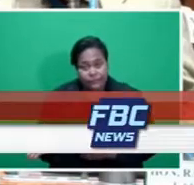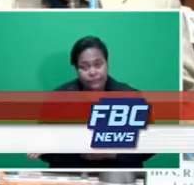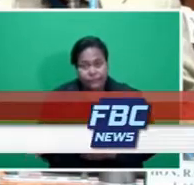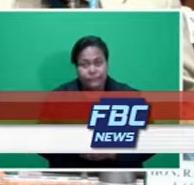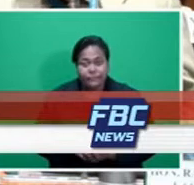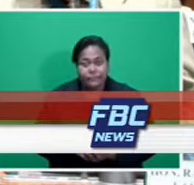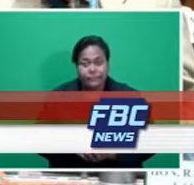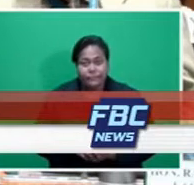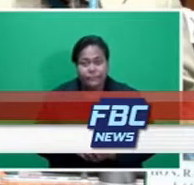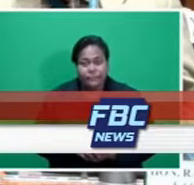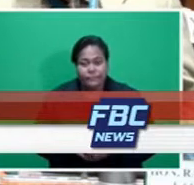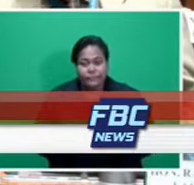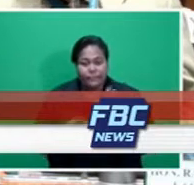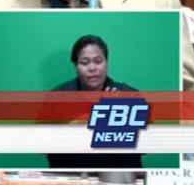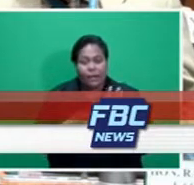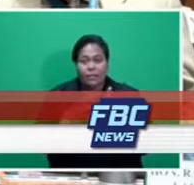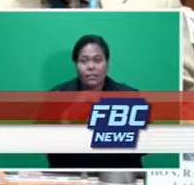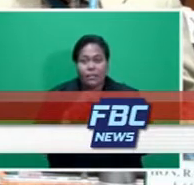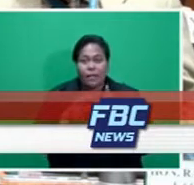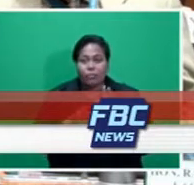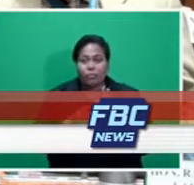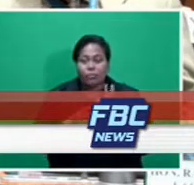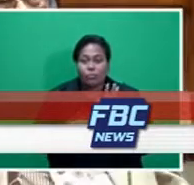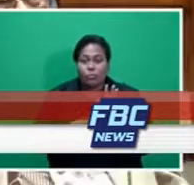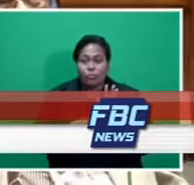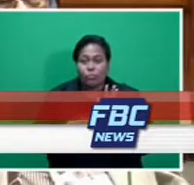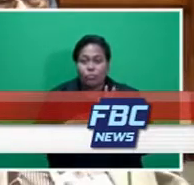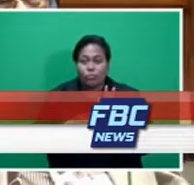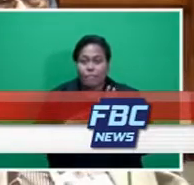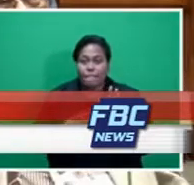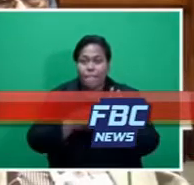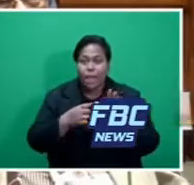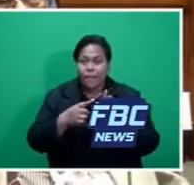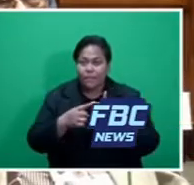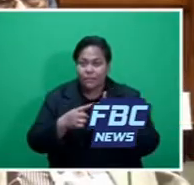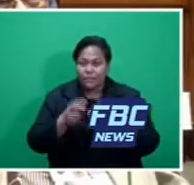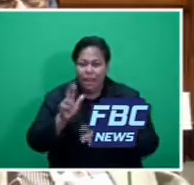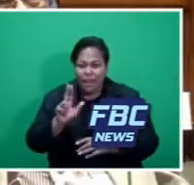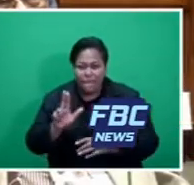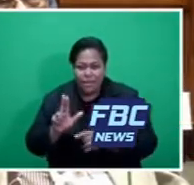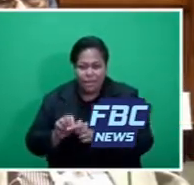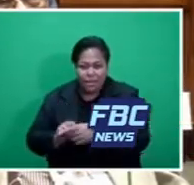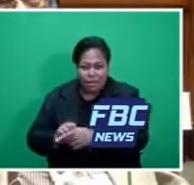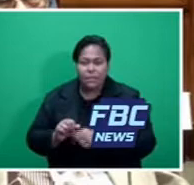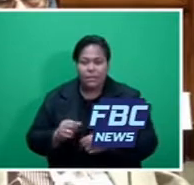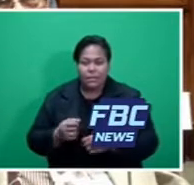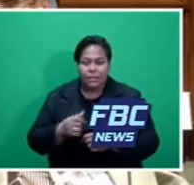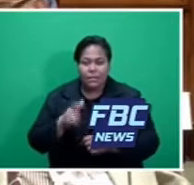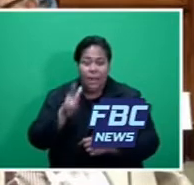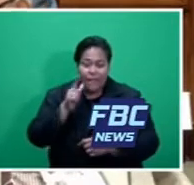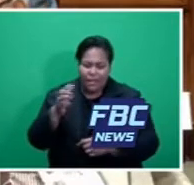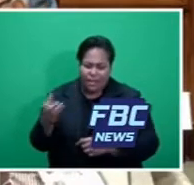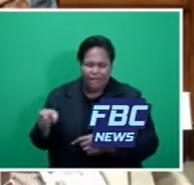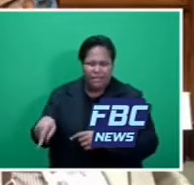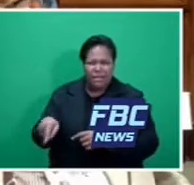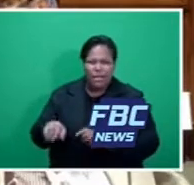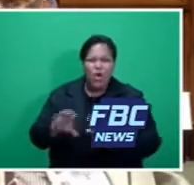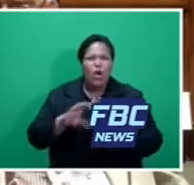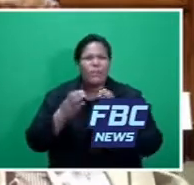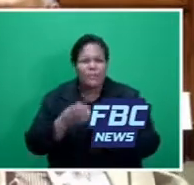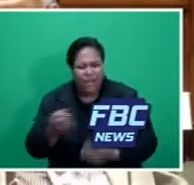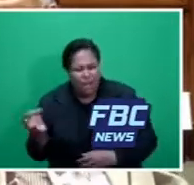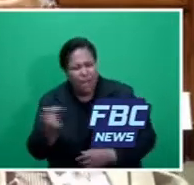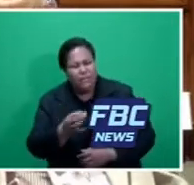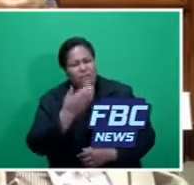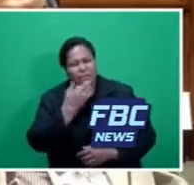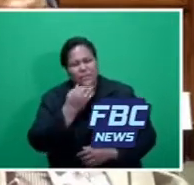Nandono, Mai and Abukabuli Level, to hold good to the promise made by the committee in this FPCL